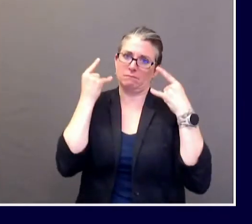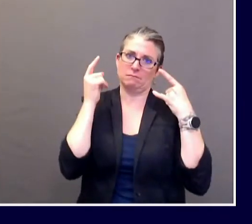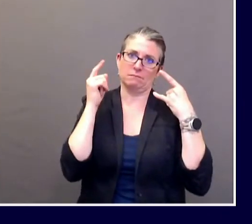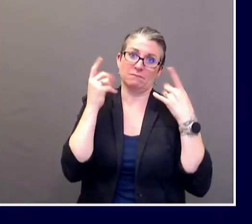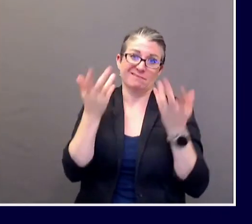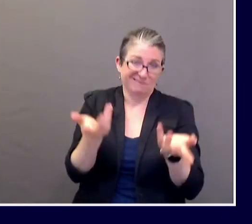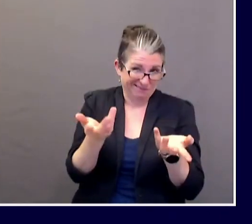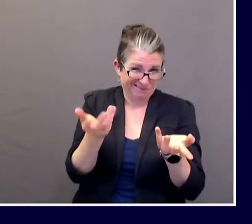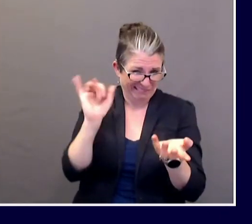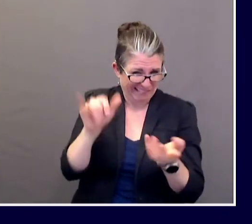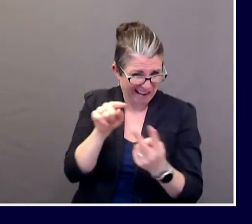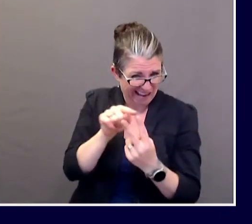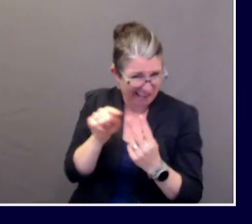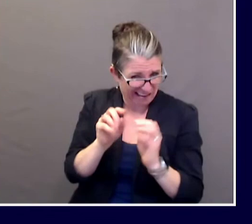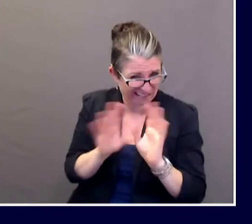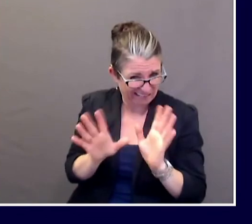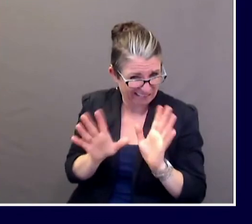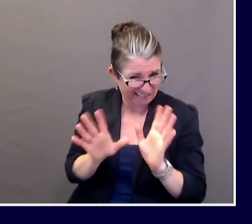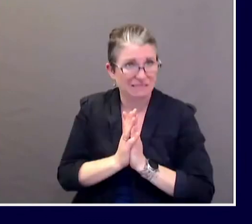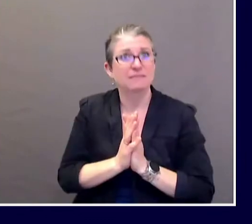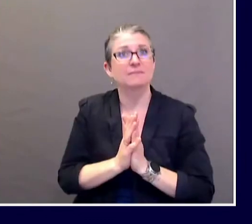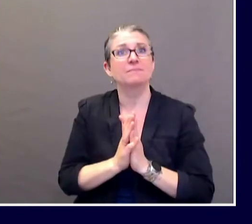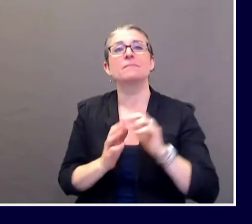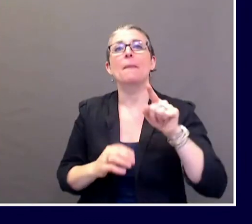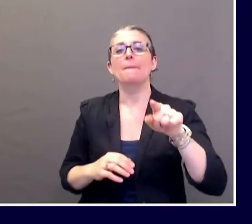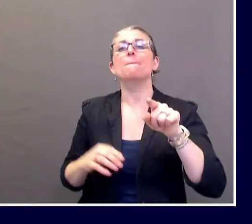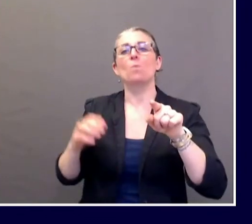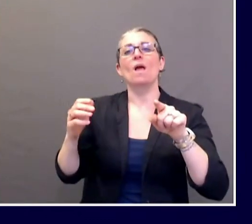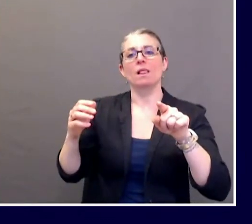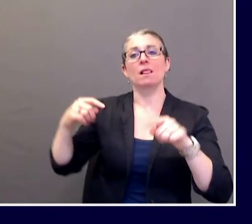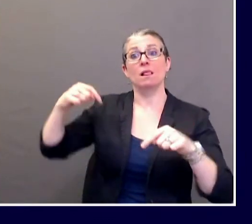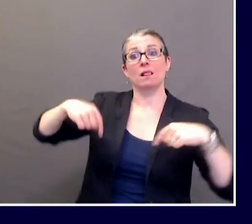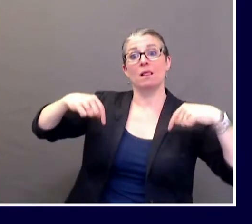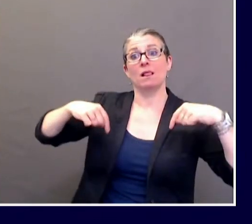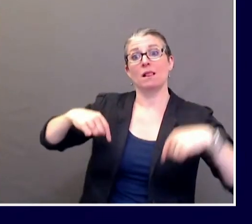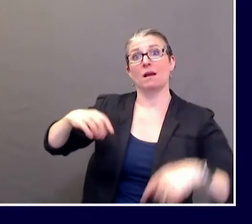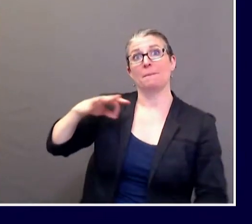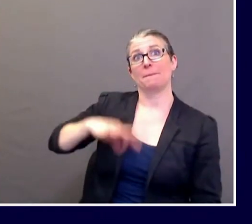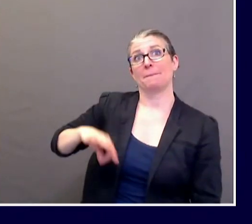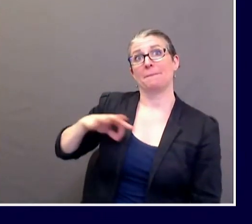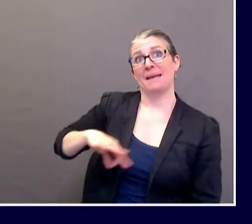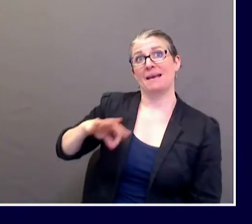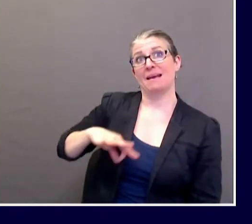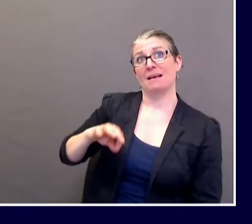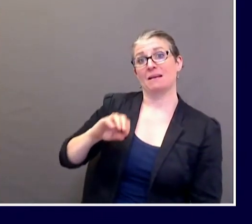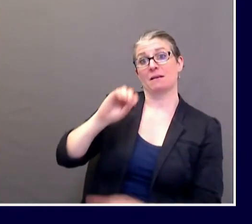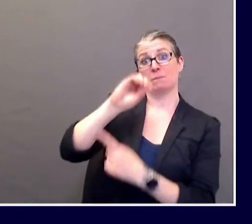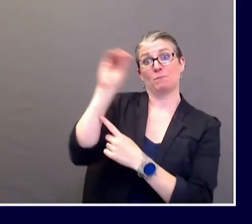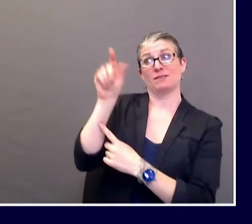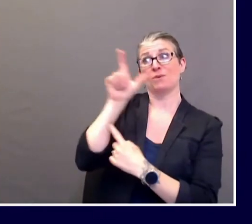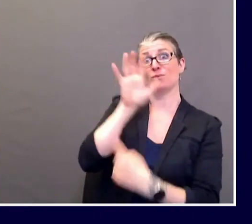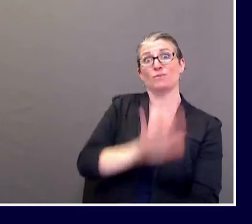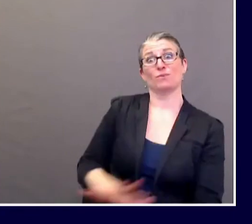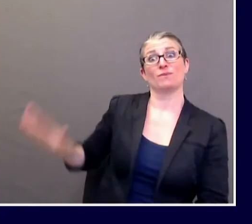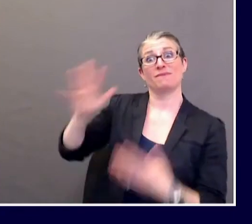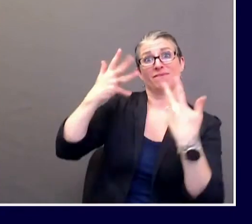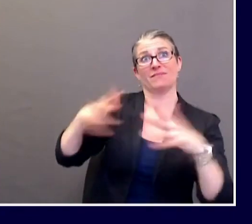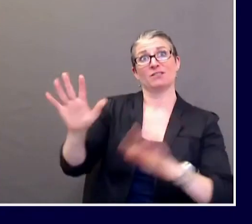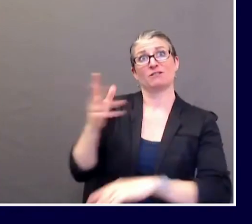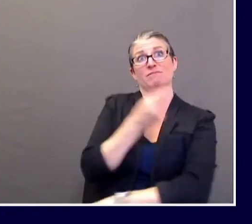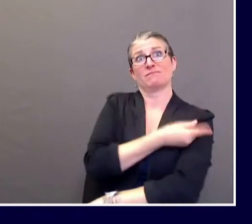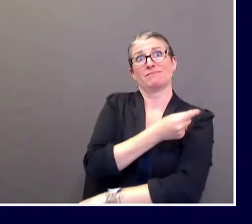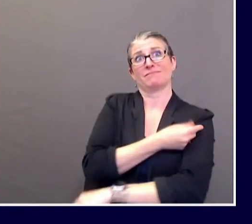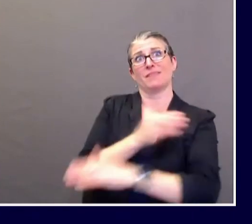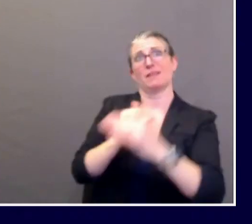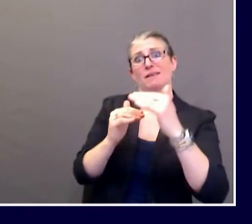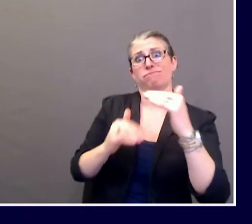that I think is important in Maine is that our vaccination rates are among the top in the country, and that makes a difference.